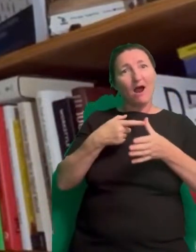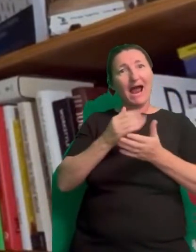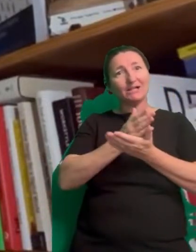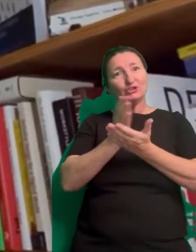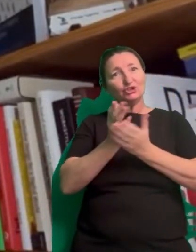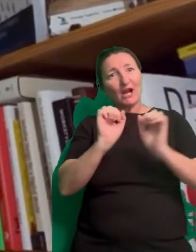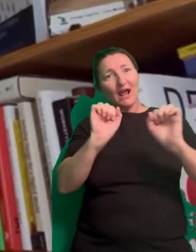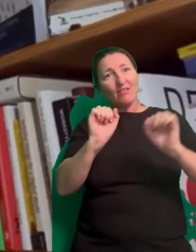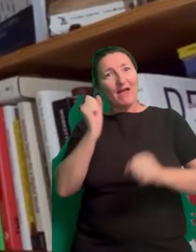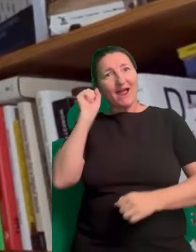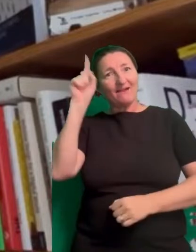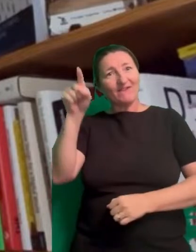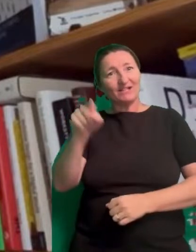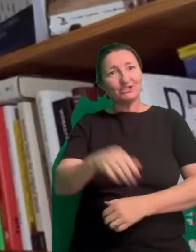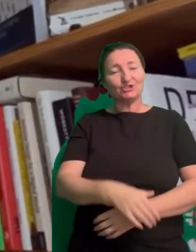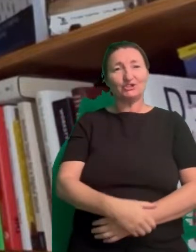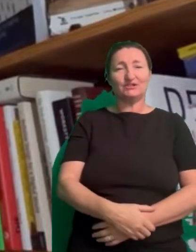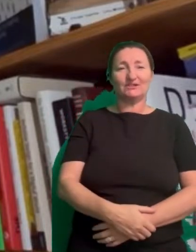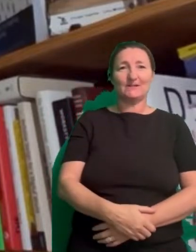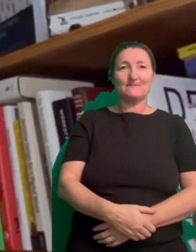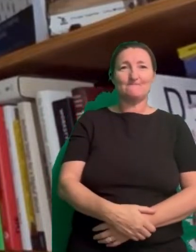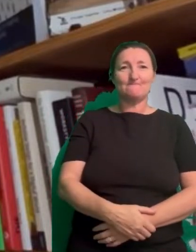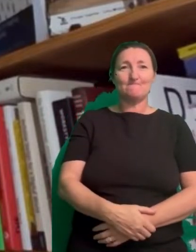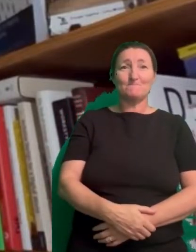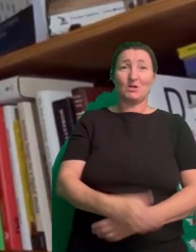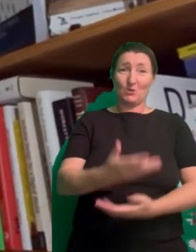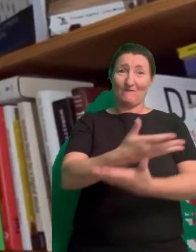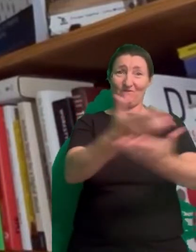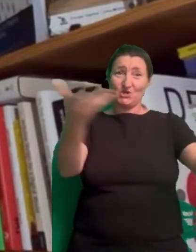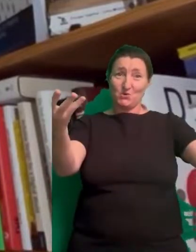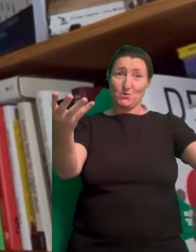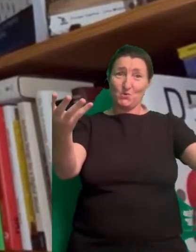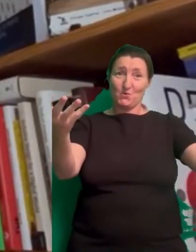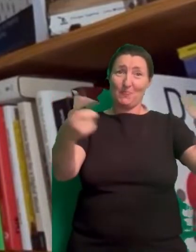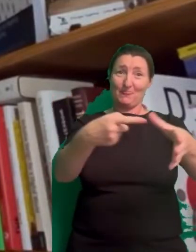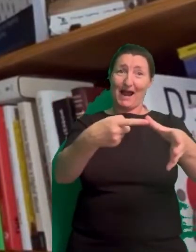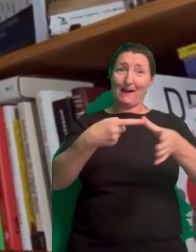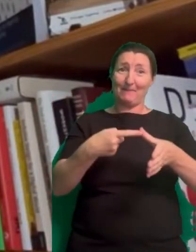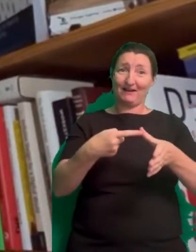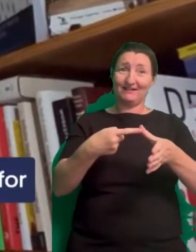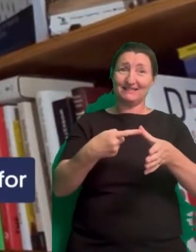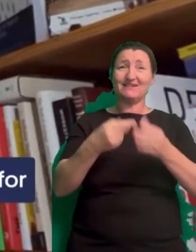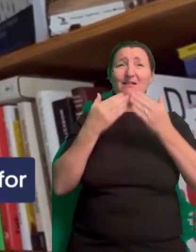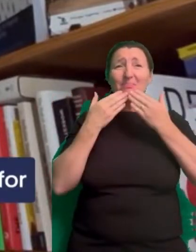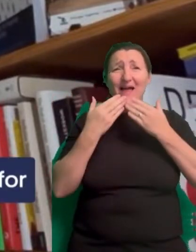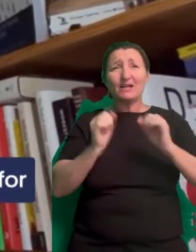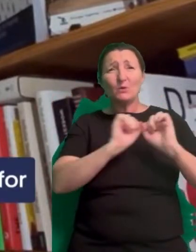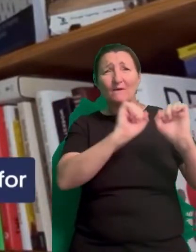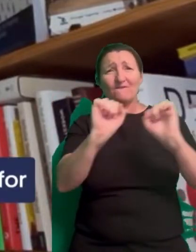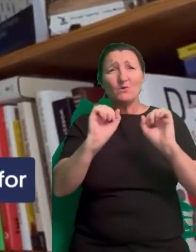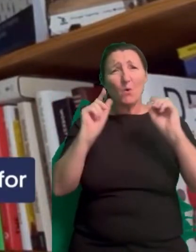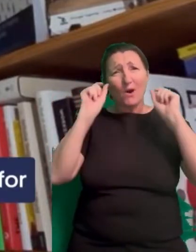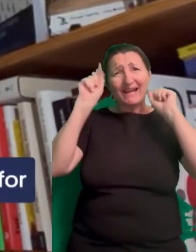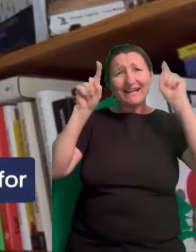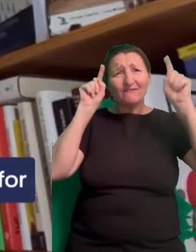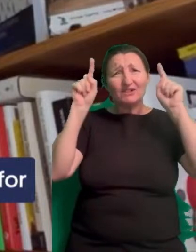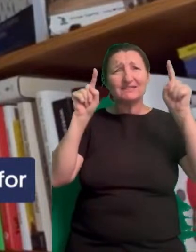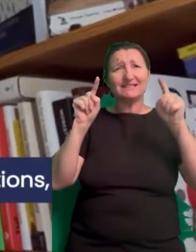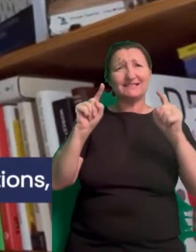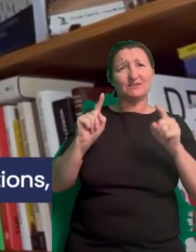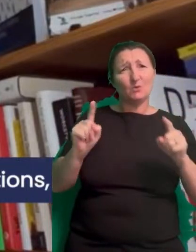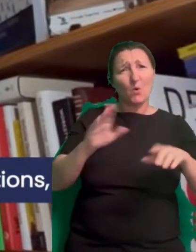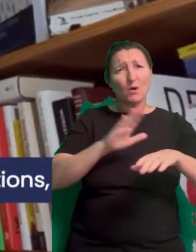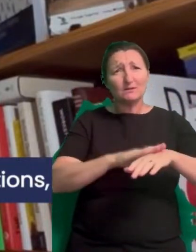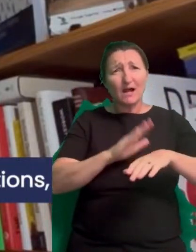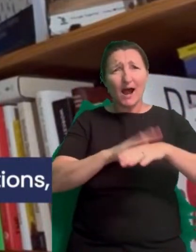apply and share their awards. Which leads us, of course, to the applicants. Thank you. Thank you for your innovativeness and thank you